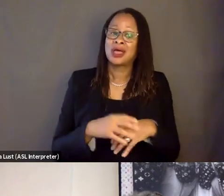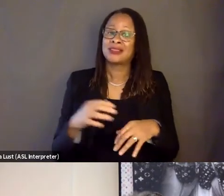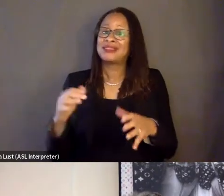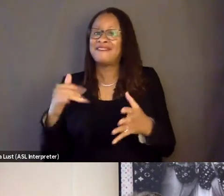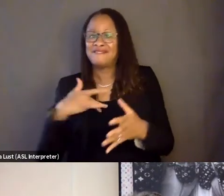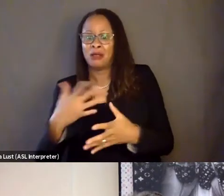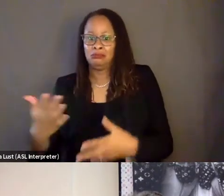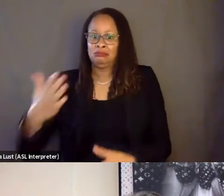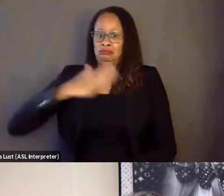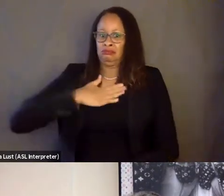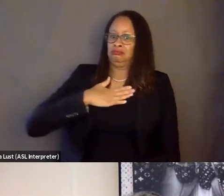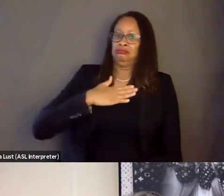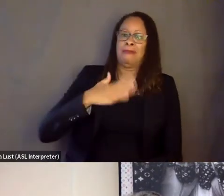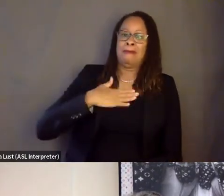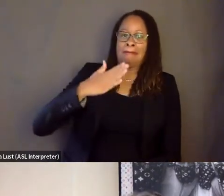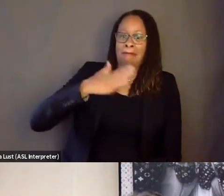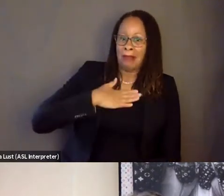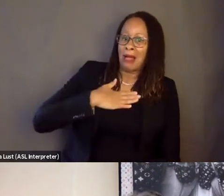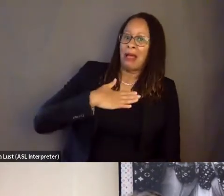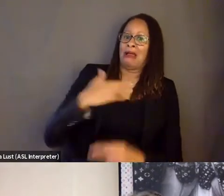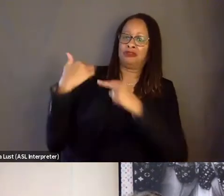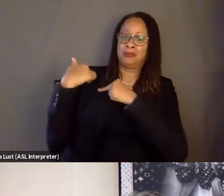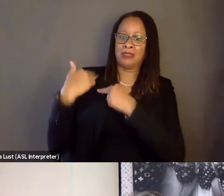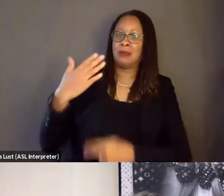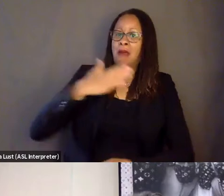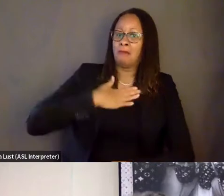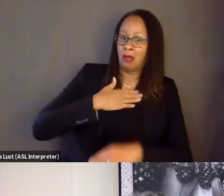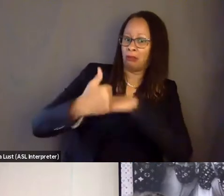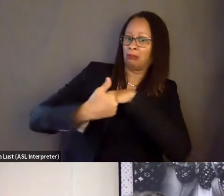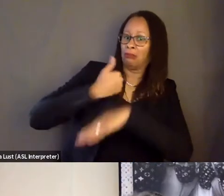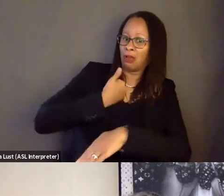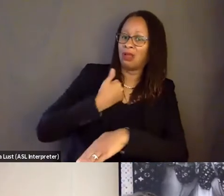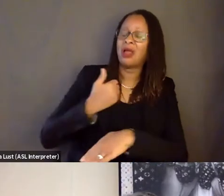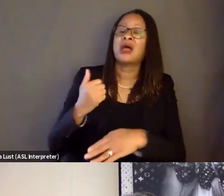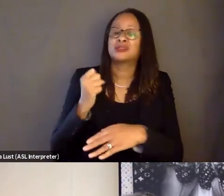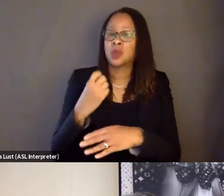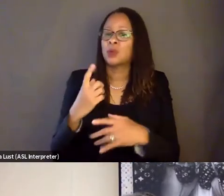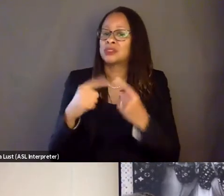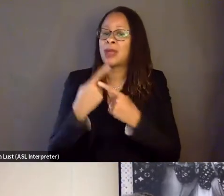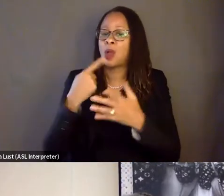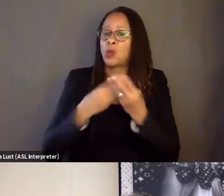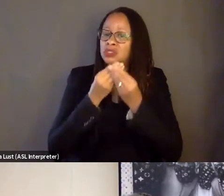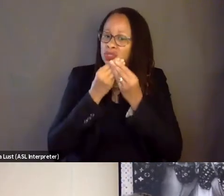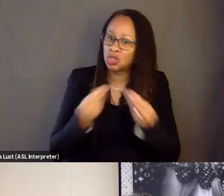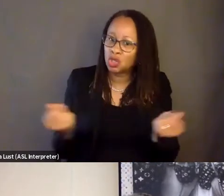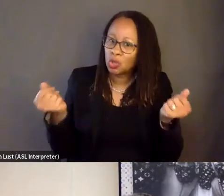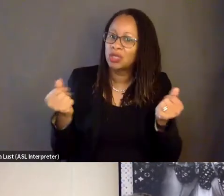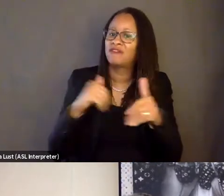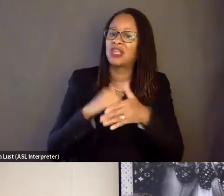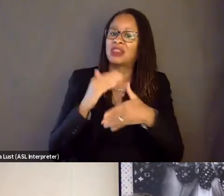them. And so it is about what is curative in the process.